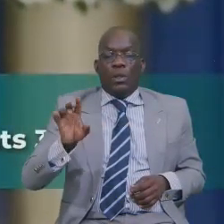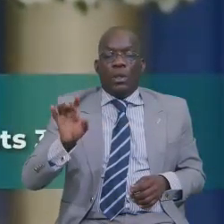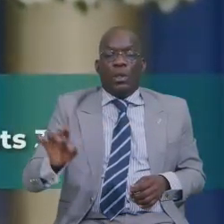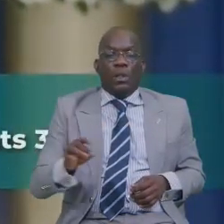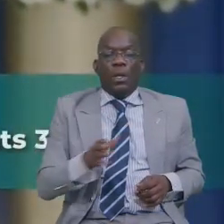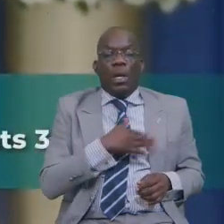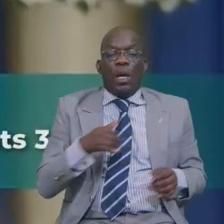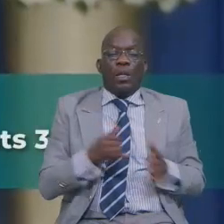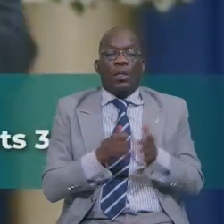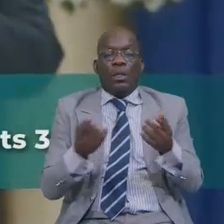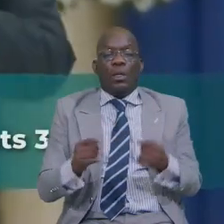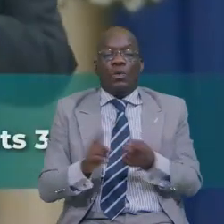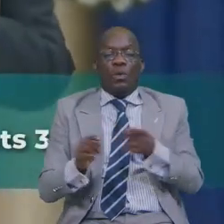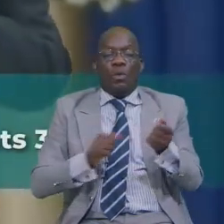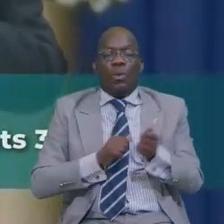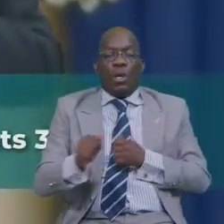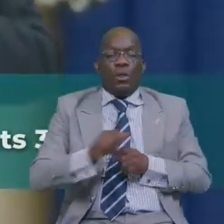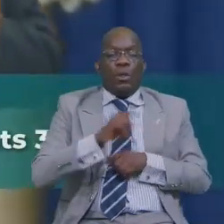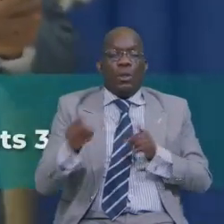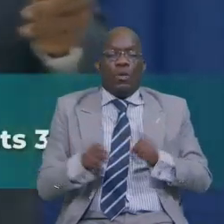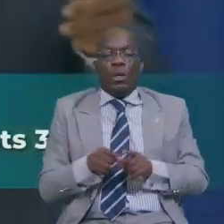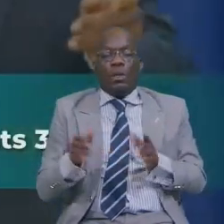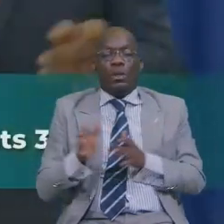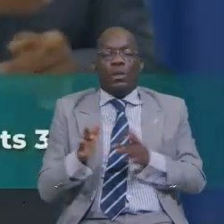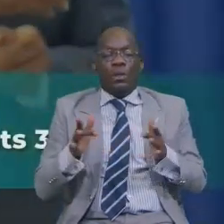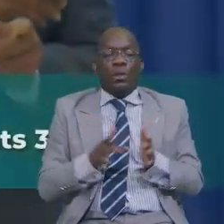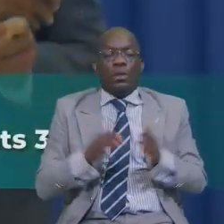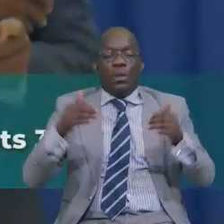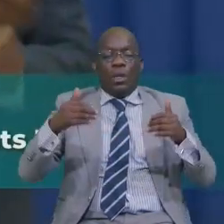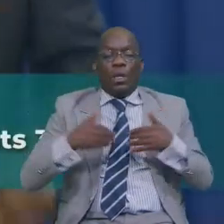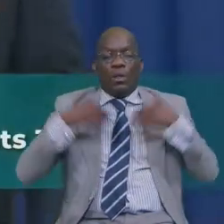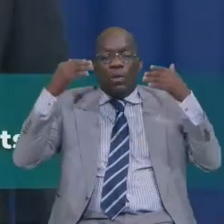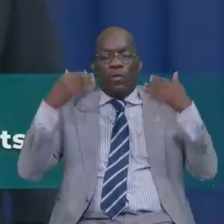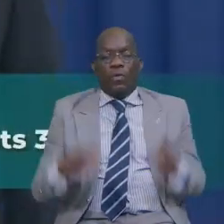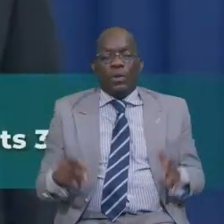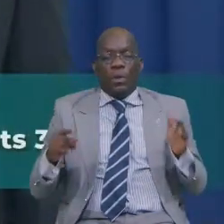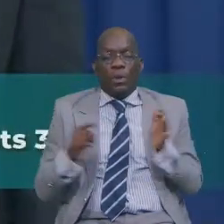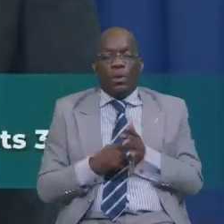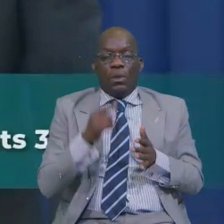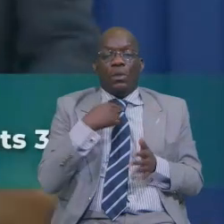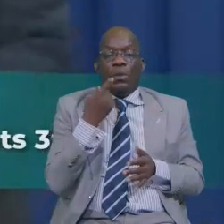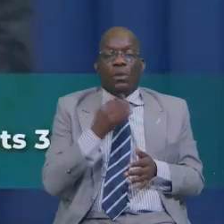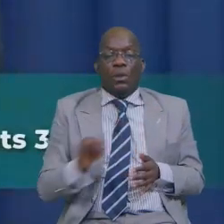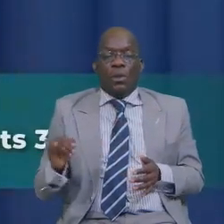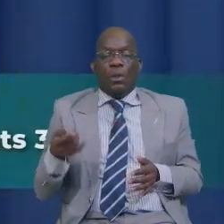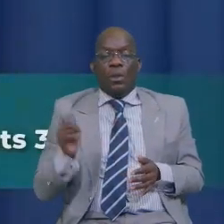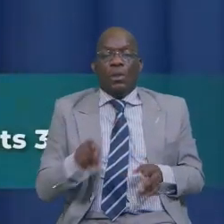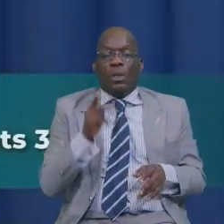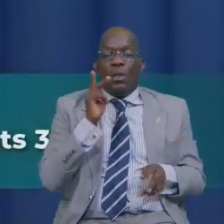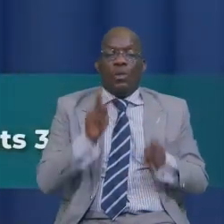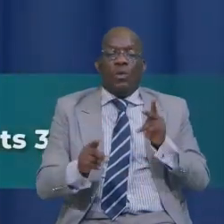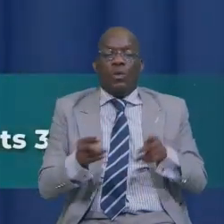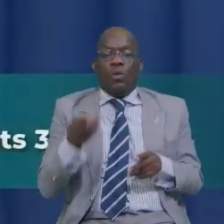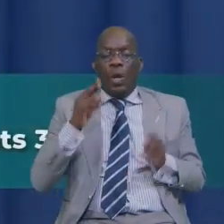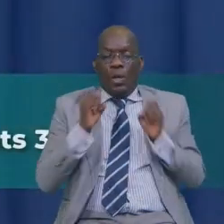pass when Jesus had ended these sayings, the people were